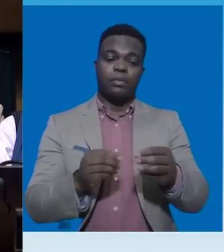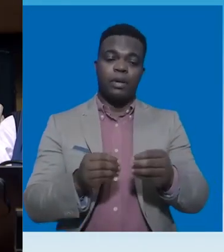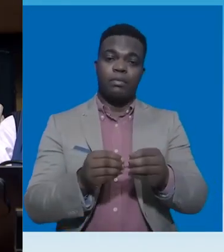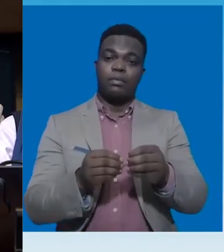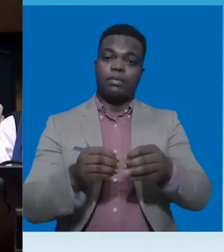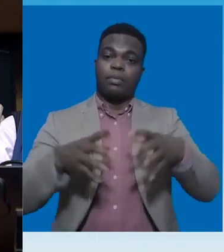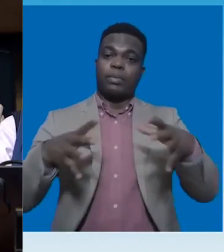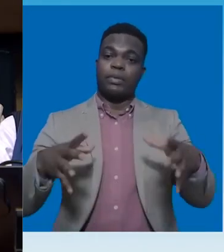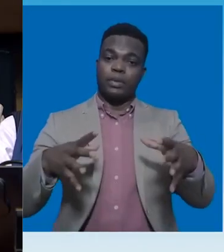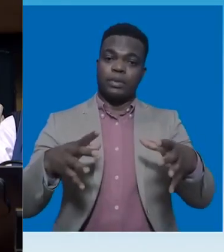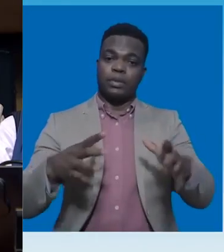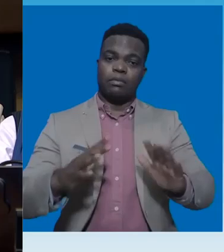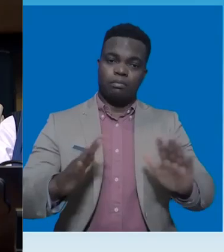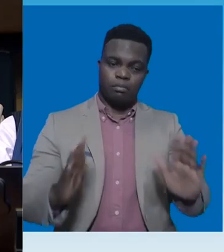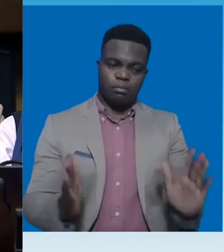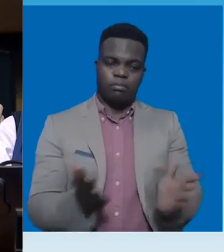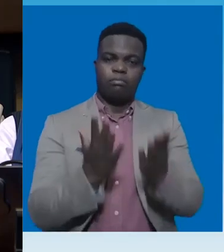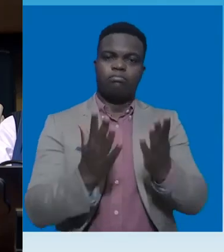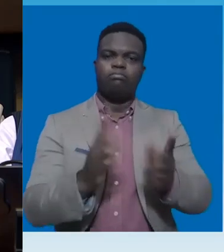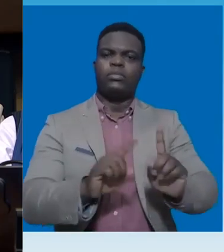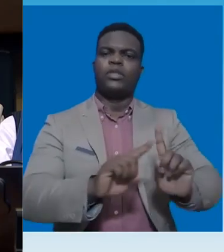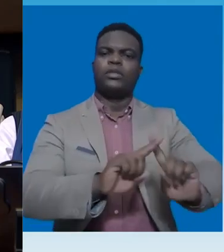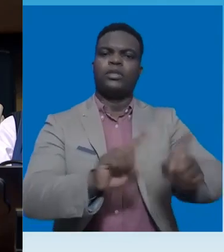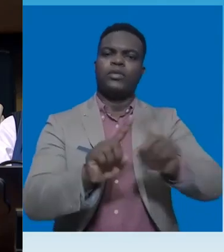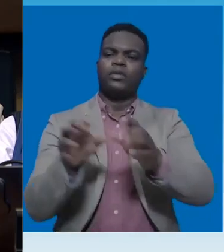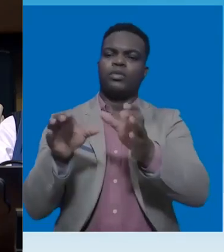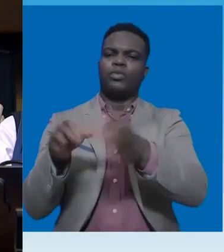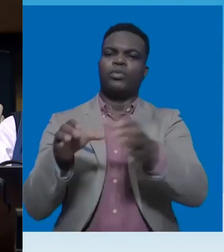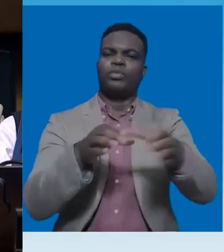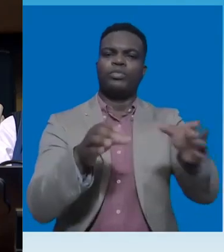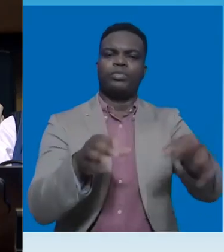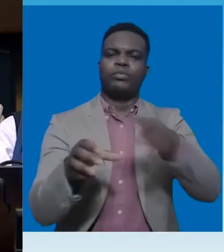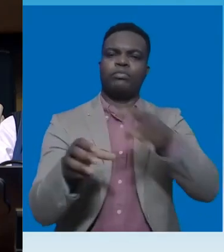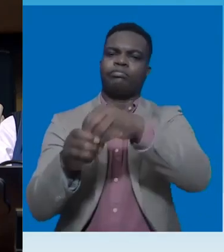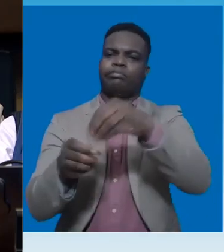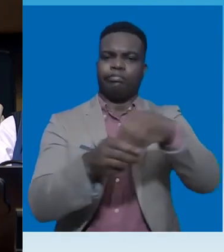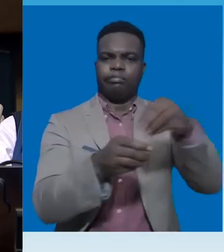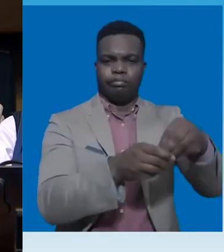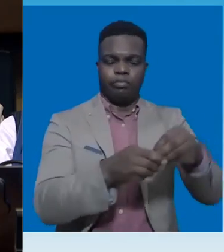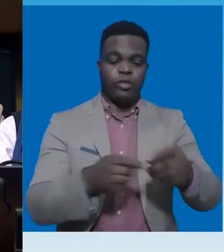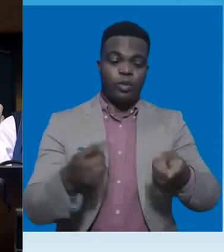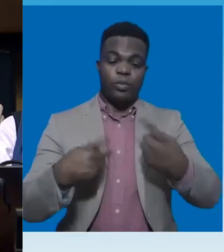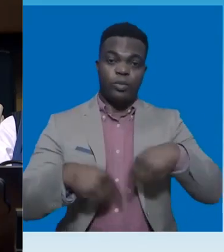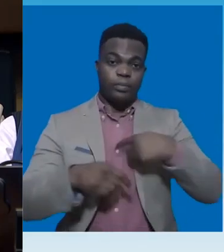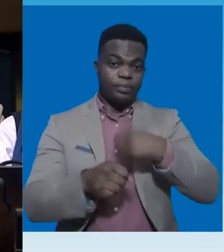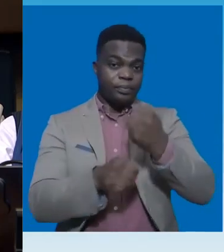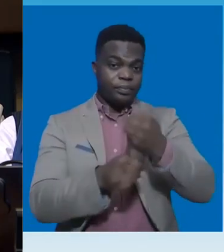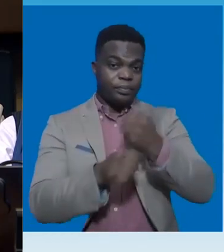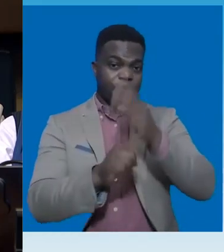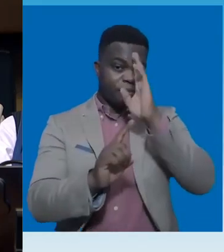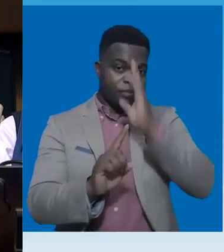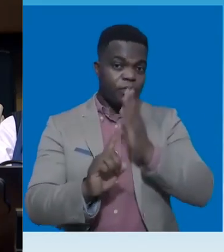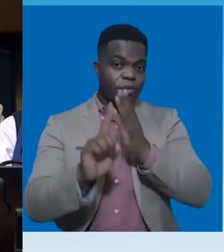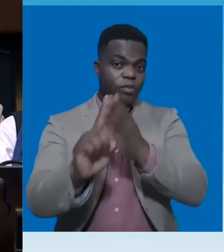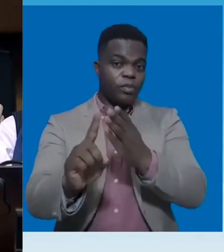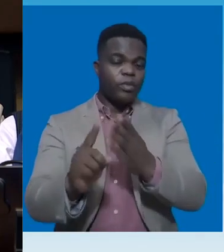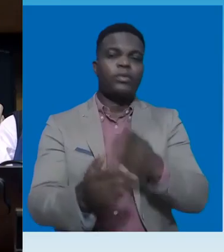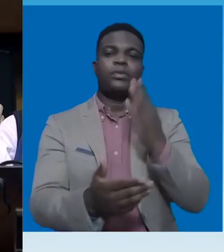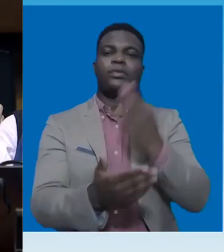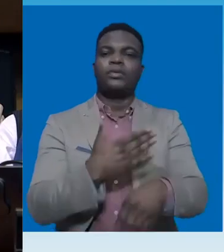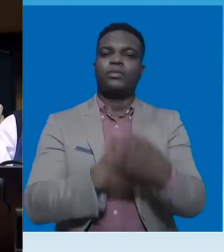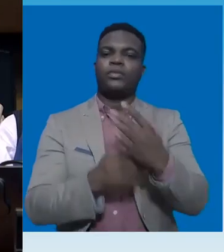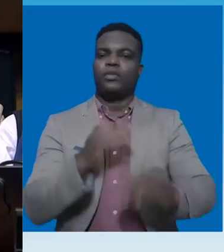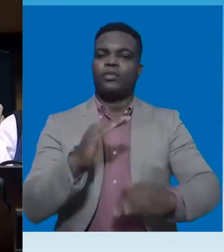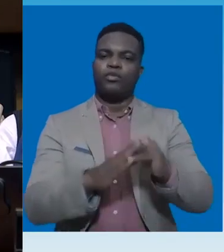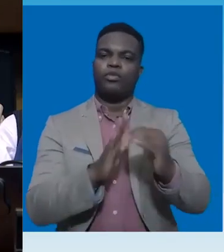also working to ensure that disability inclusion is reflected in core human resources